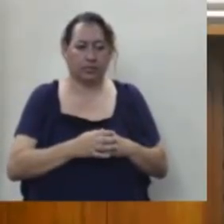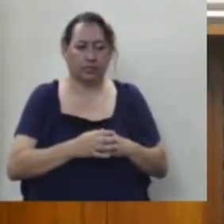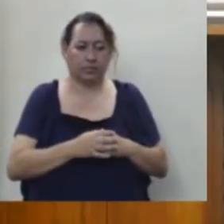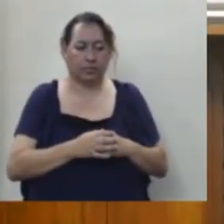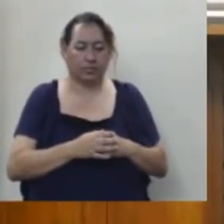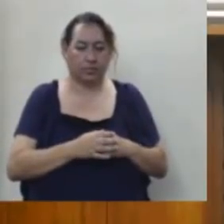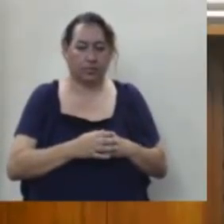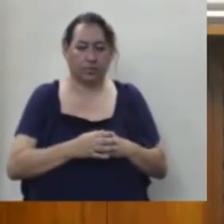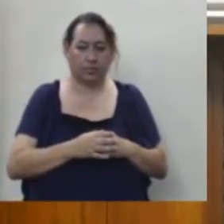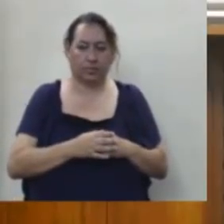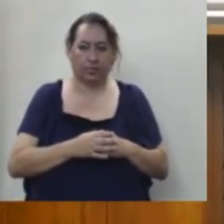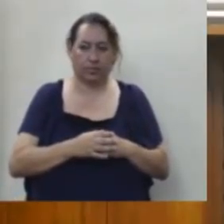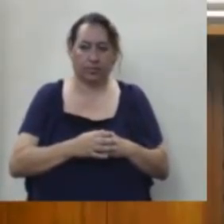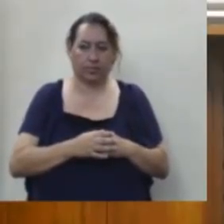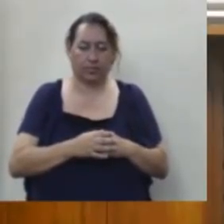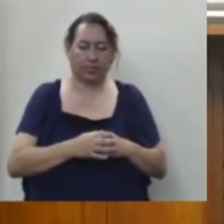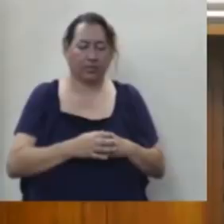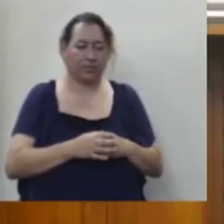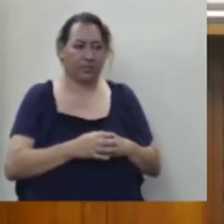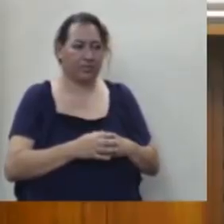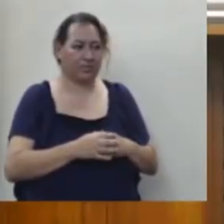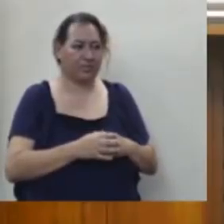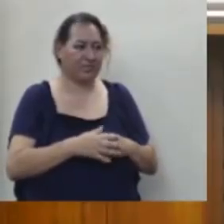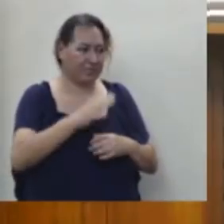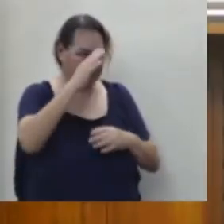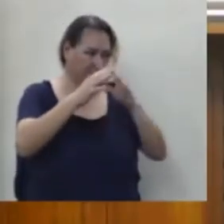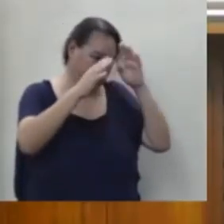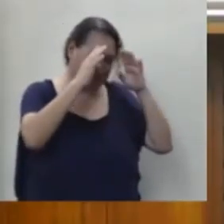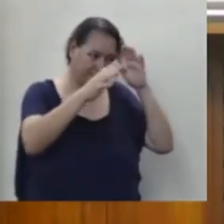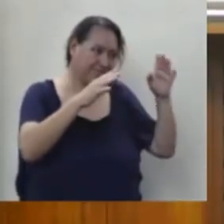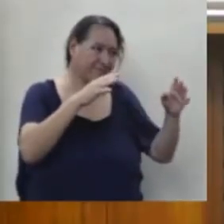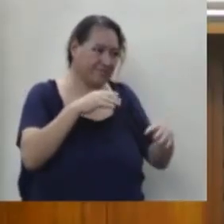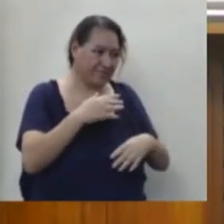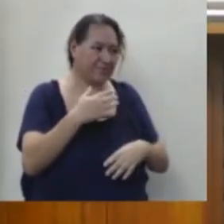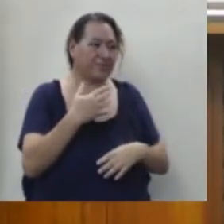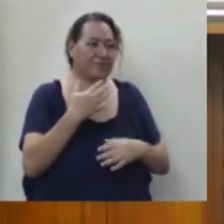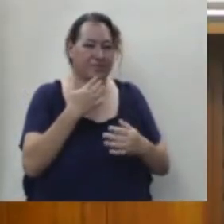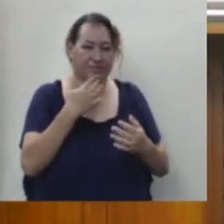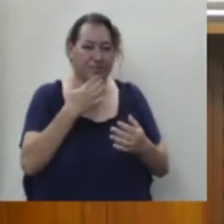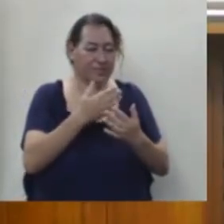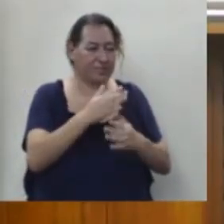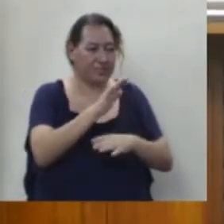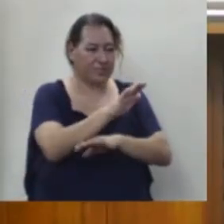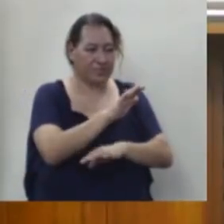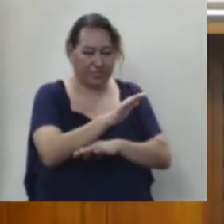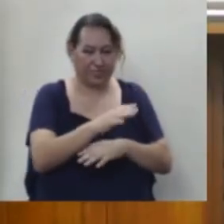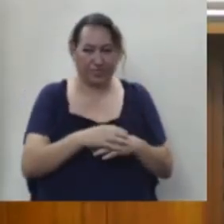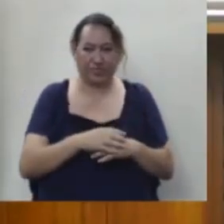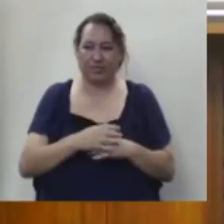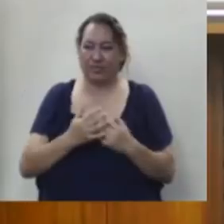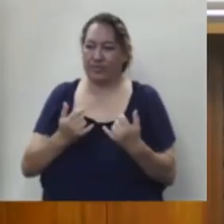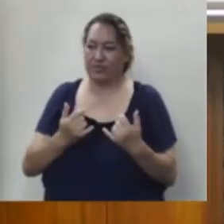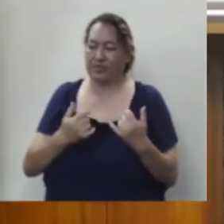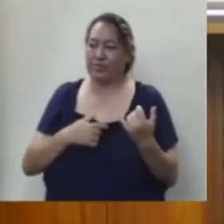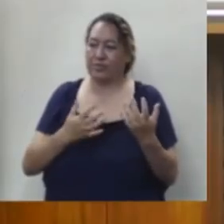Buenas, everybody. Buenas, Governor. Buenas, Maureen. I'd like to ask you, Governor, when